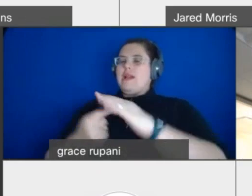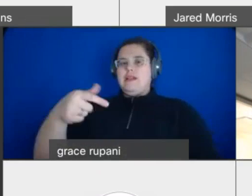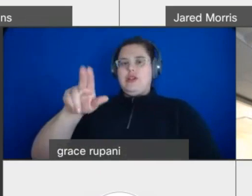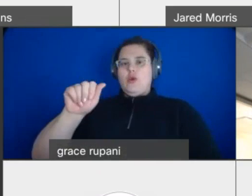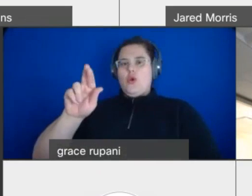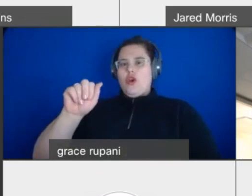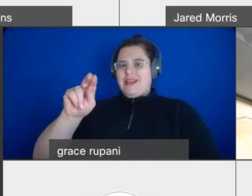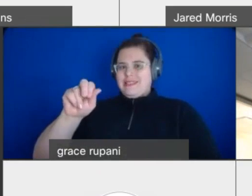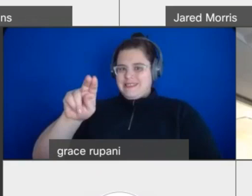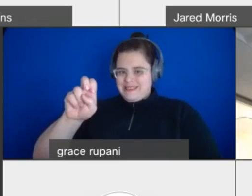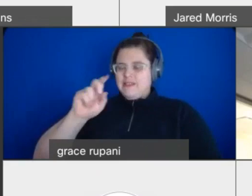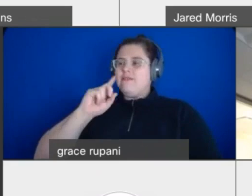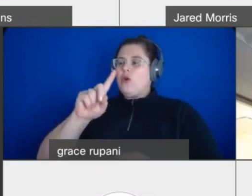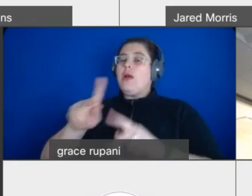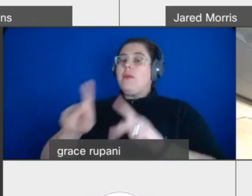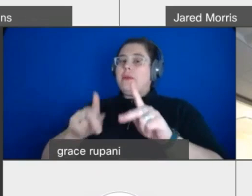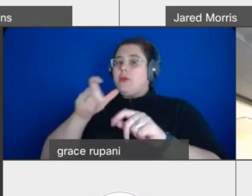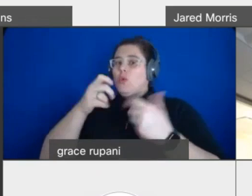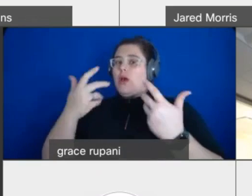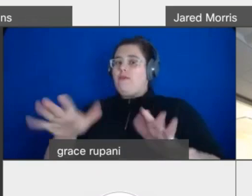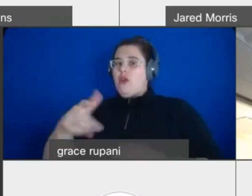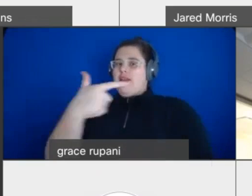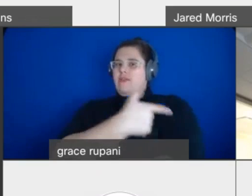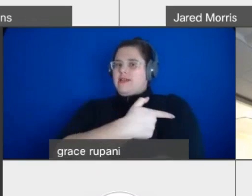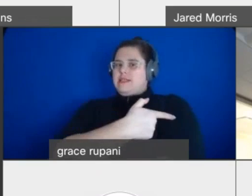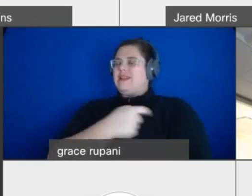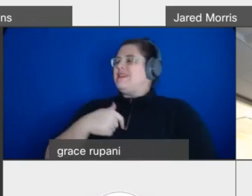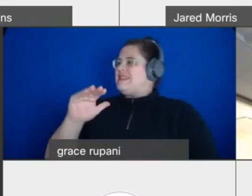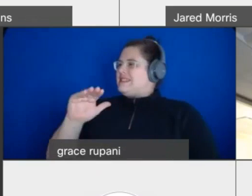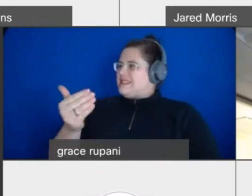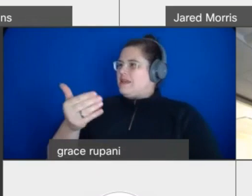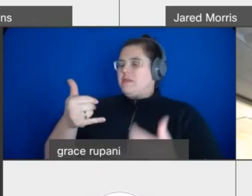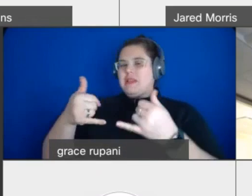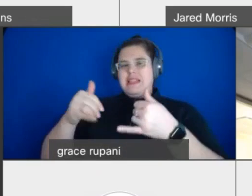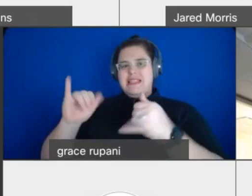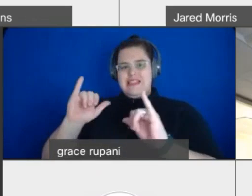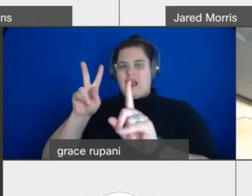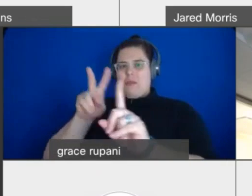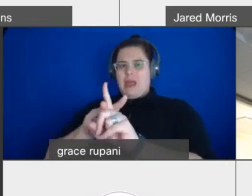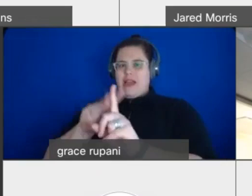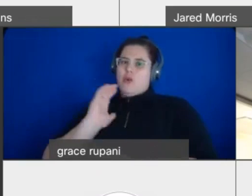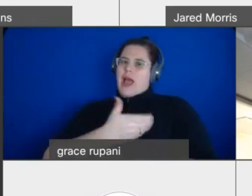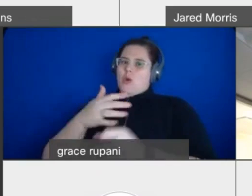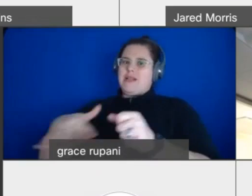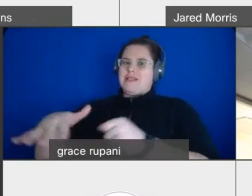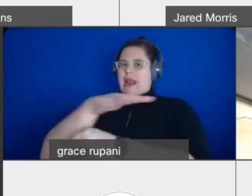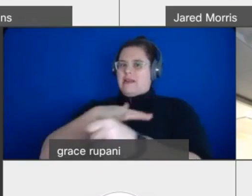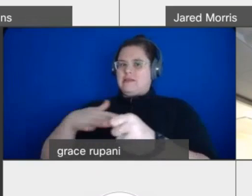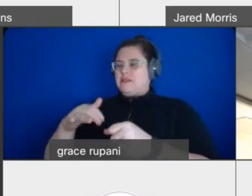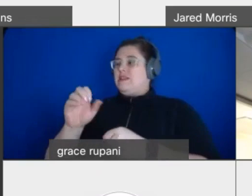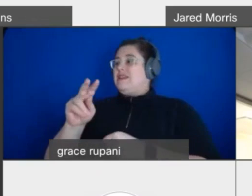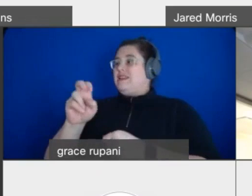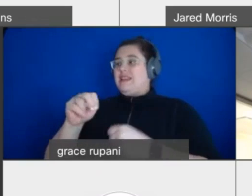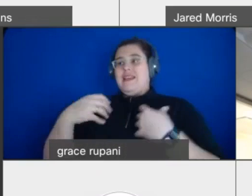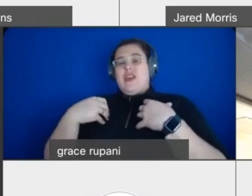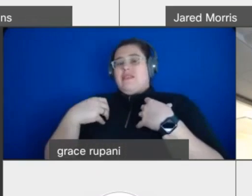updated guidance quarantine recommendations still stand for our settings, including healthcare professionals, but is there anything else we